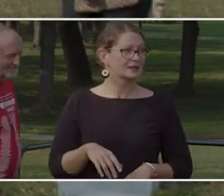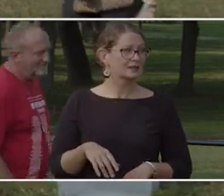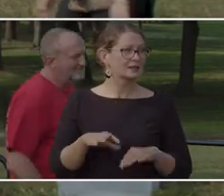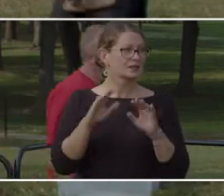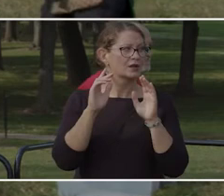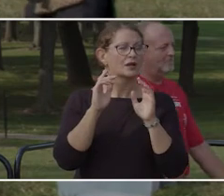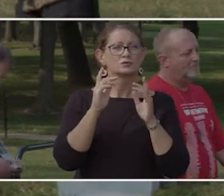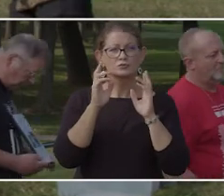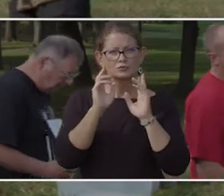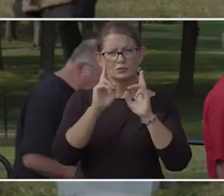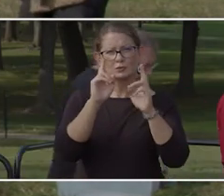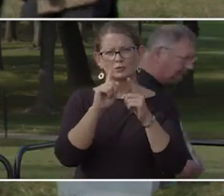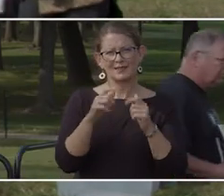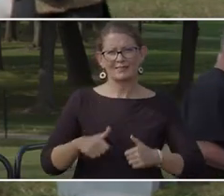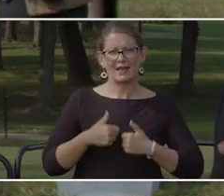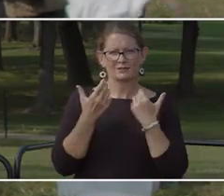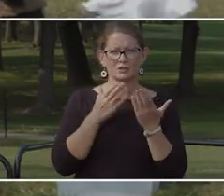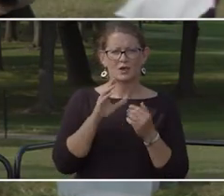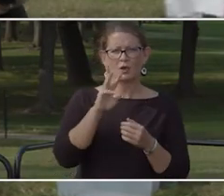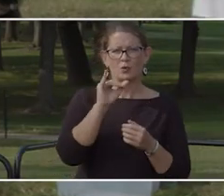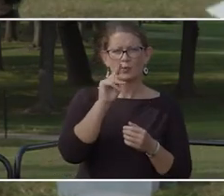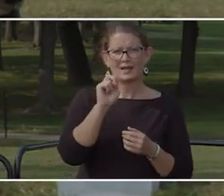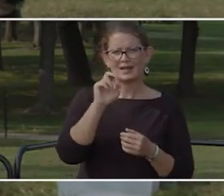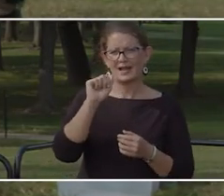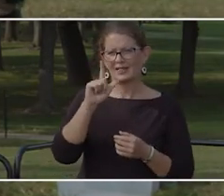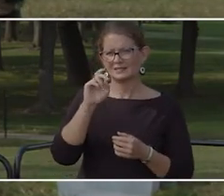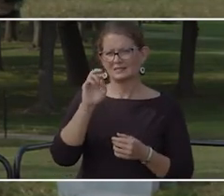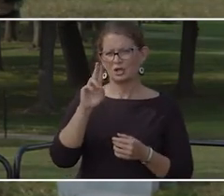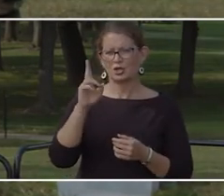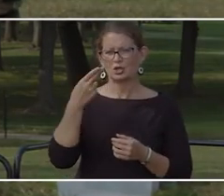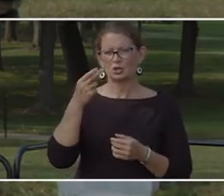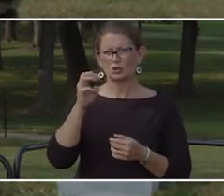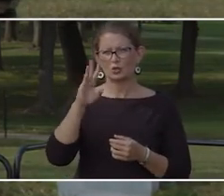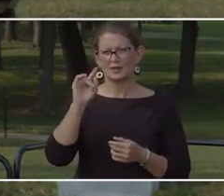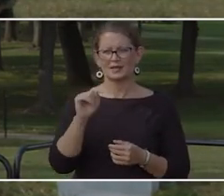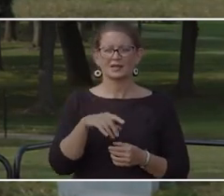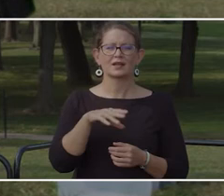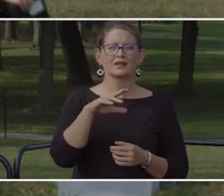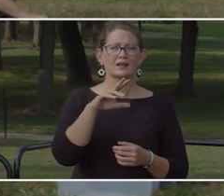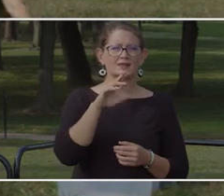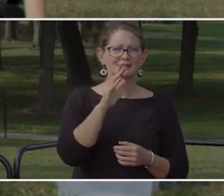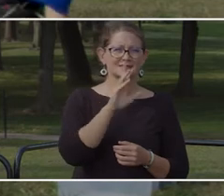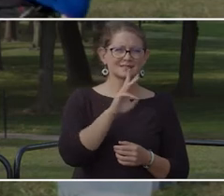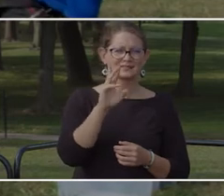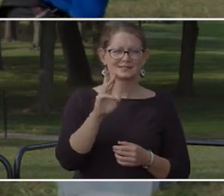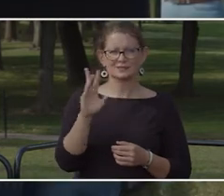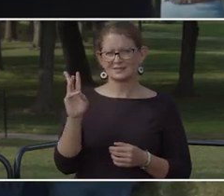life and service of William Alexander Hewitt, military policeman, United States Army, Vietnam,